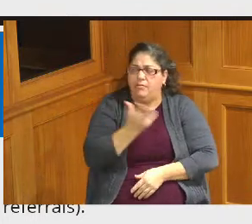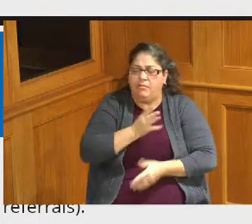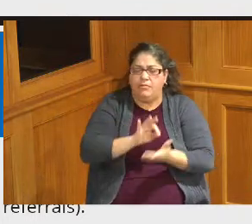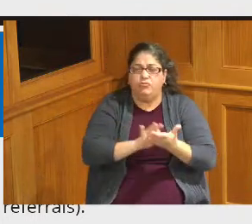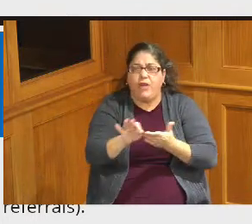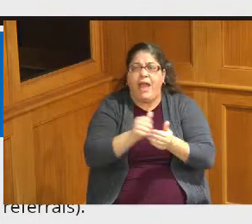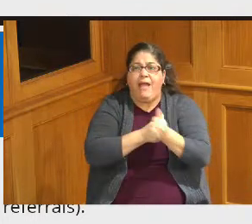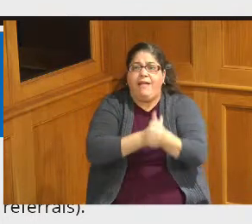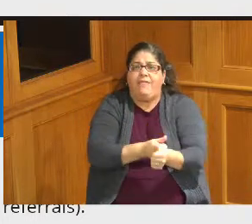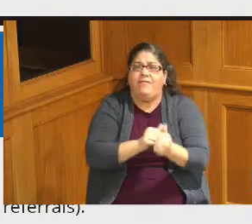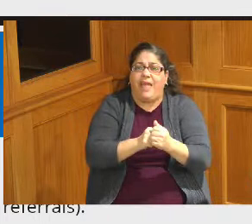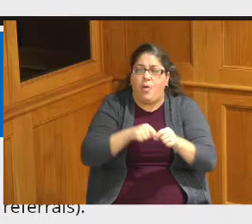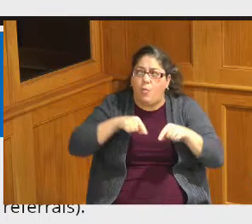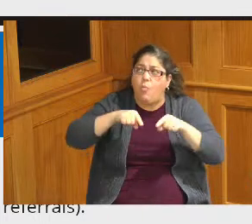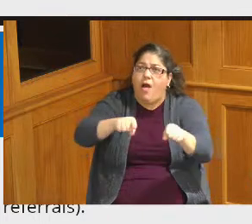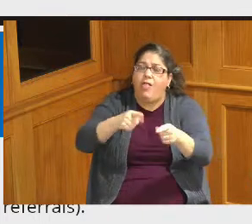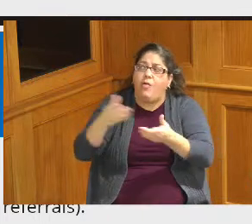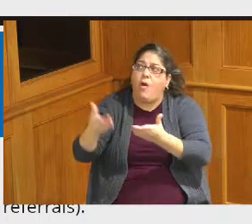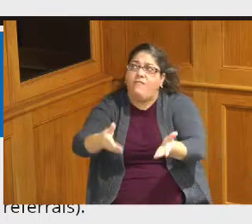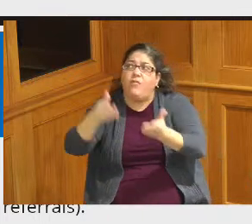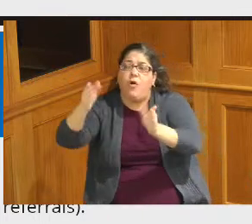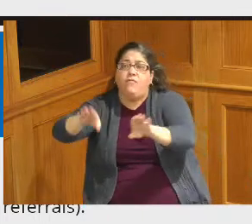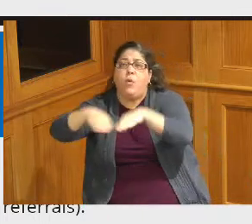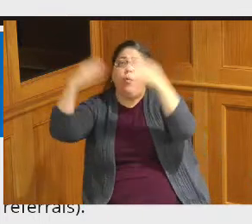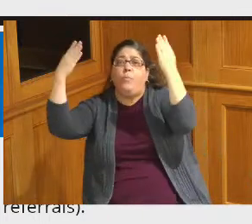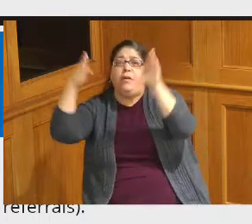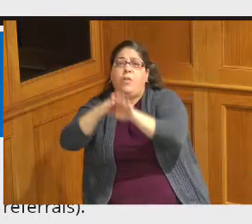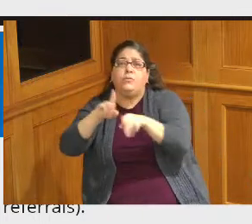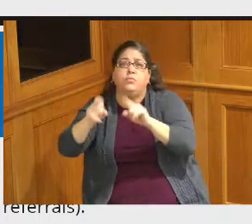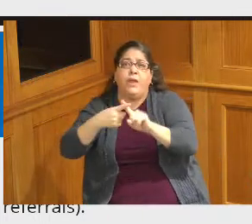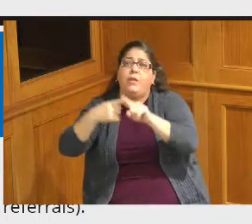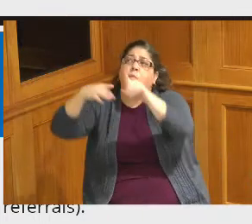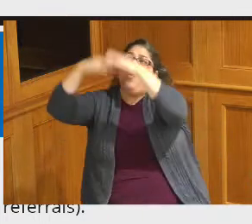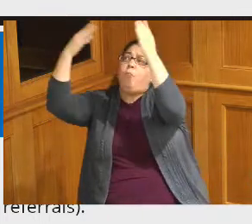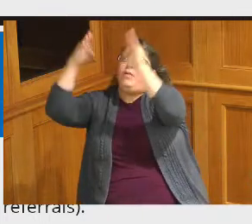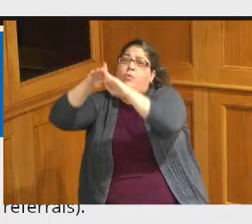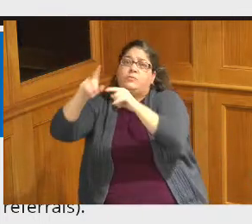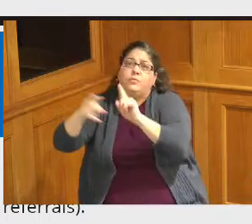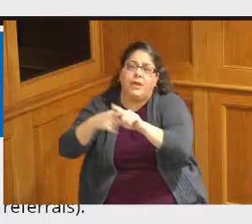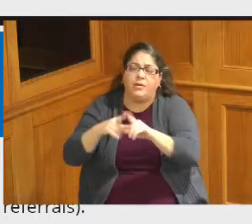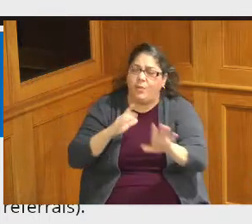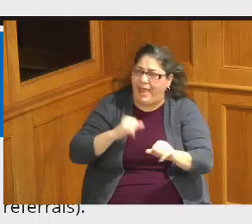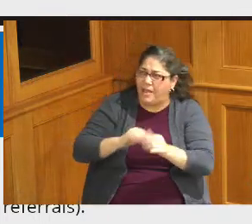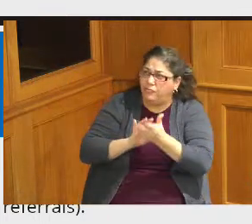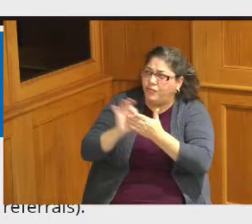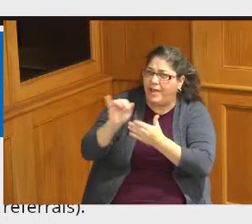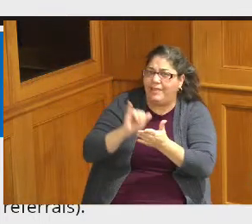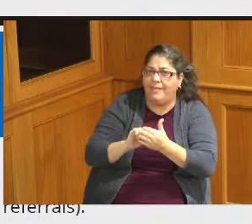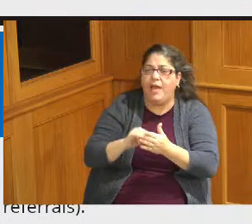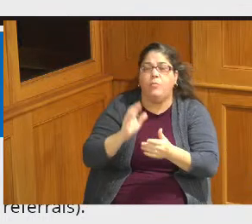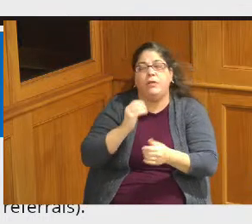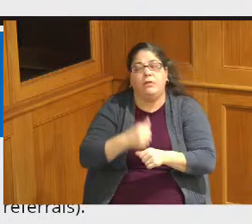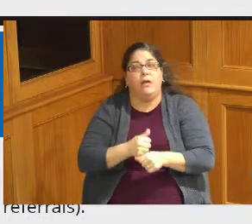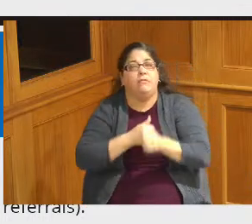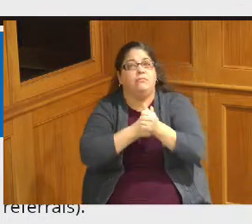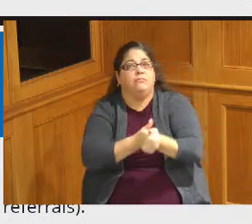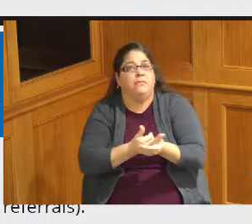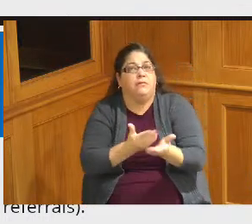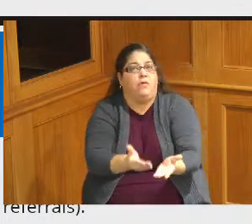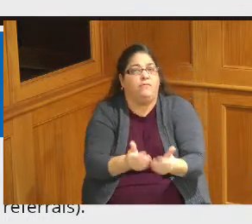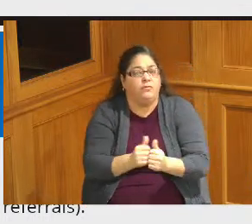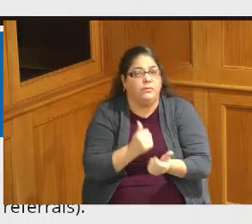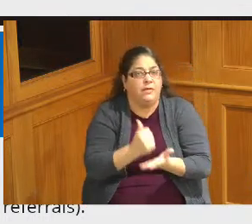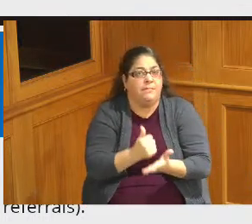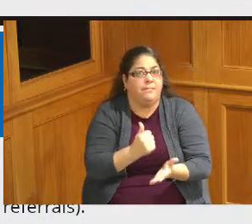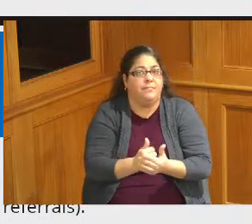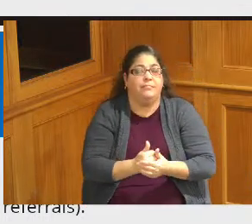that in real time? And if we were able to do more of that, I think we can help more of these small businesses.